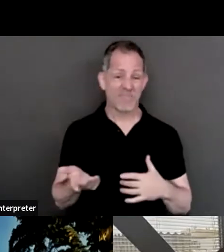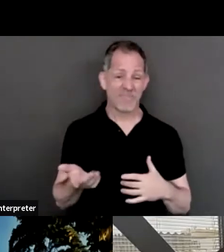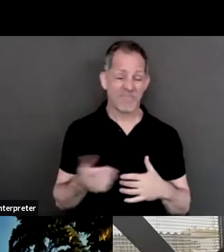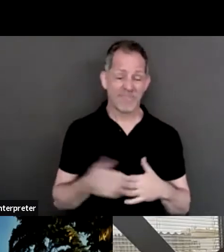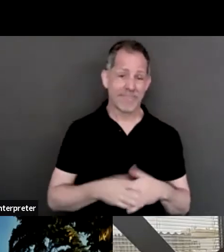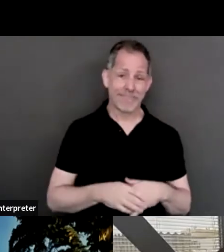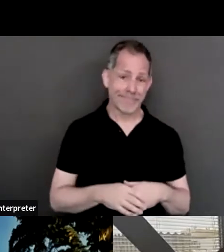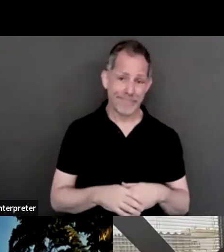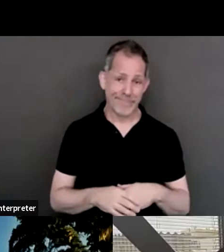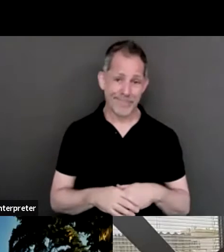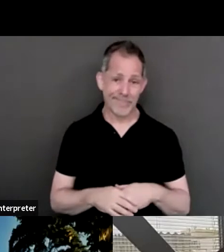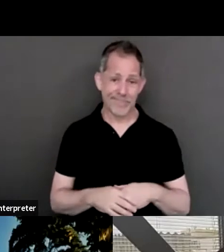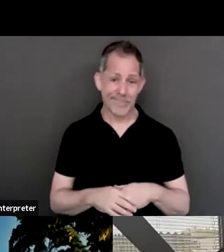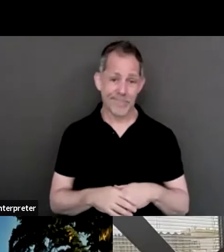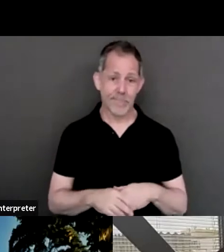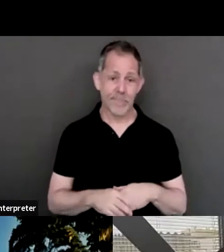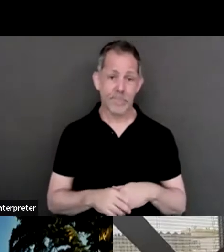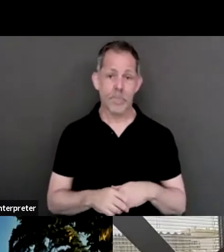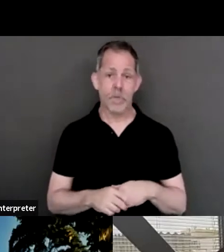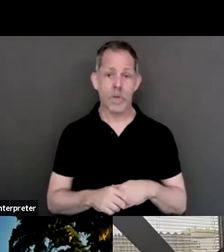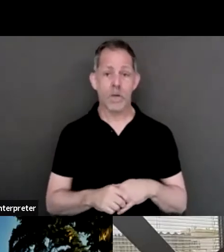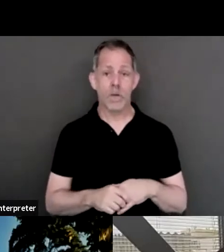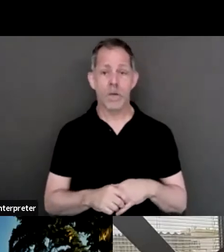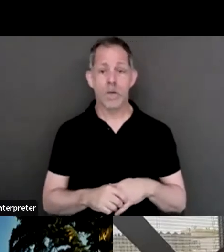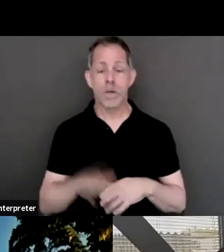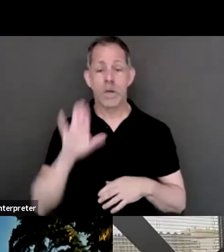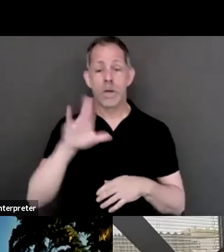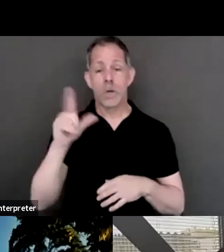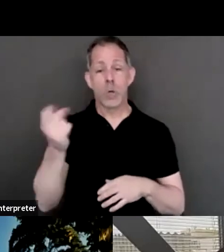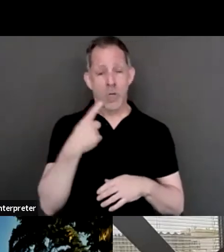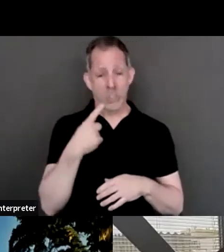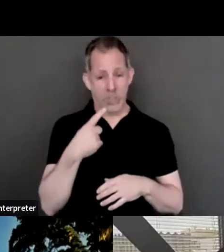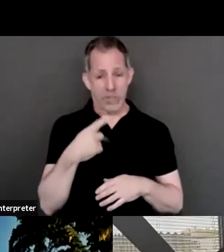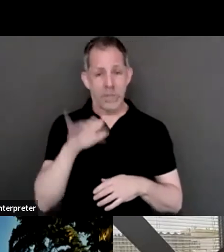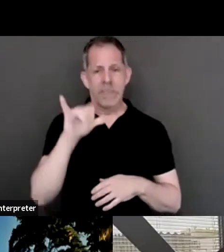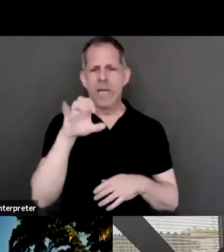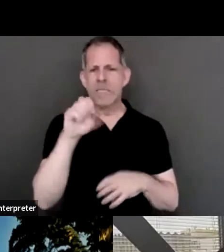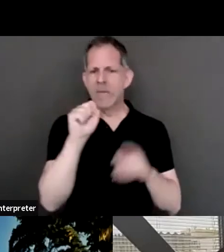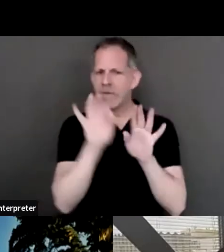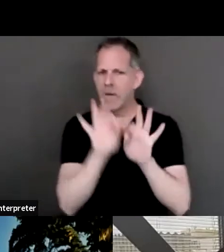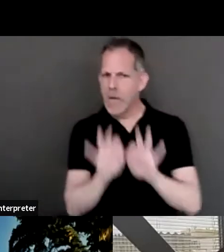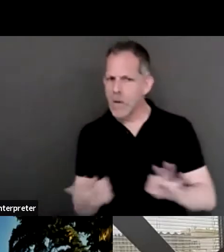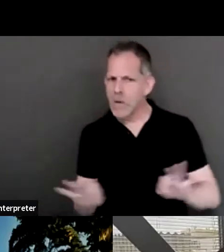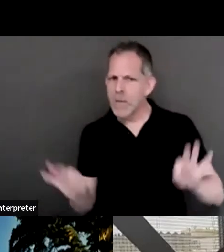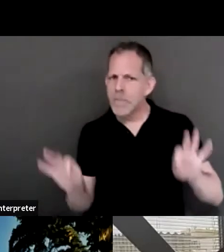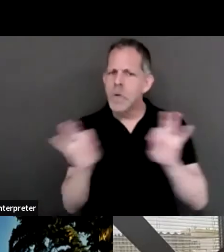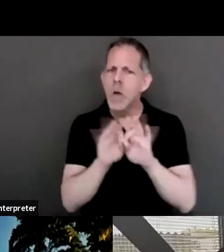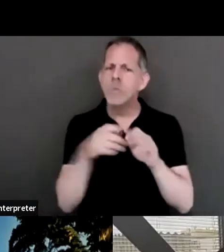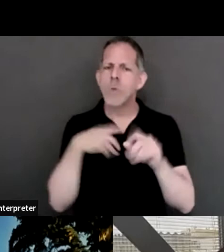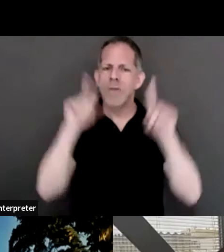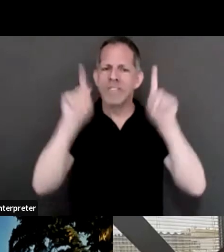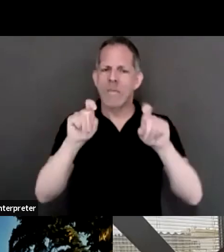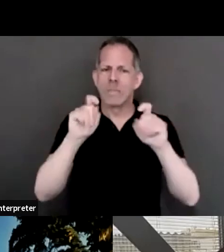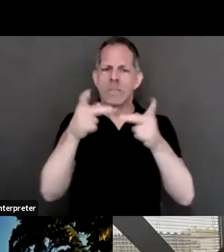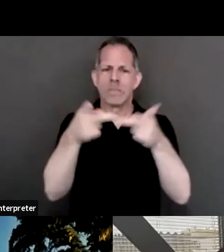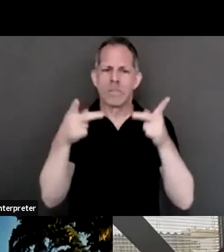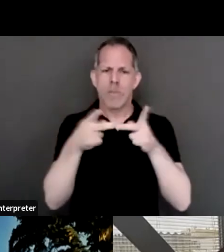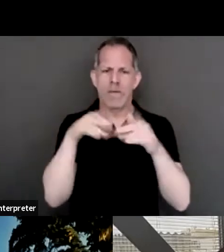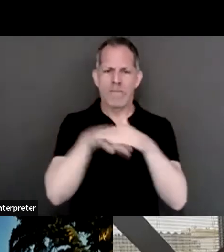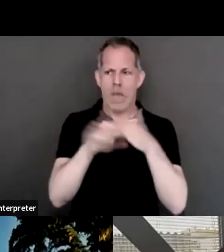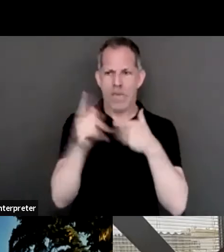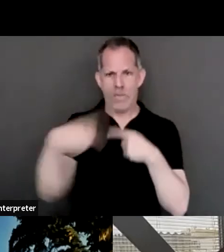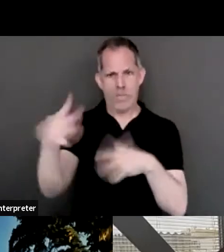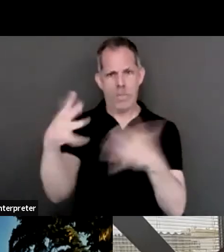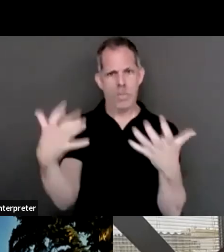us maintaining low barrier access, both as a means for case detection, as well as